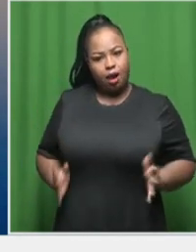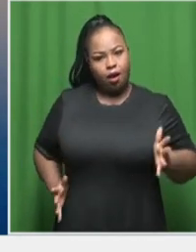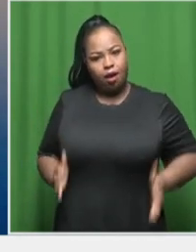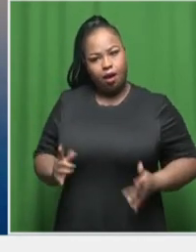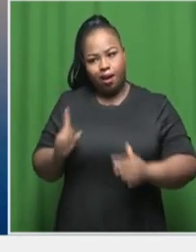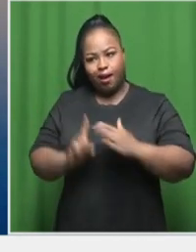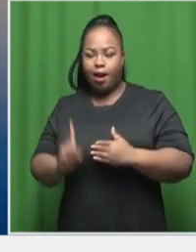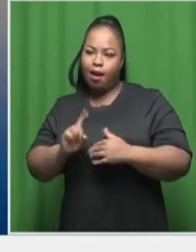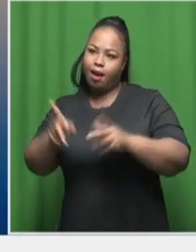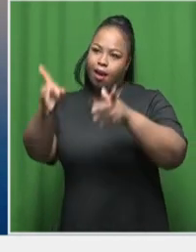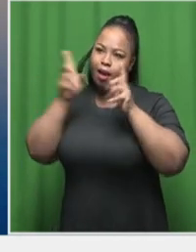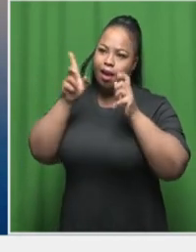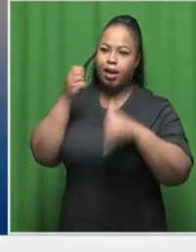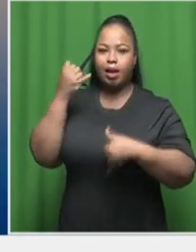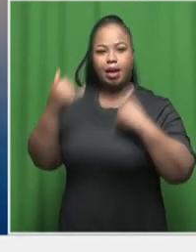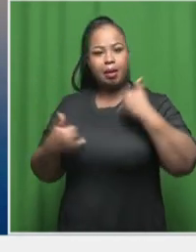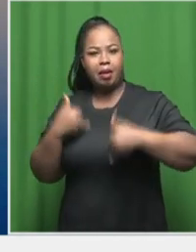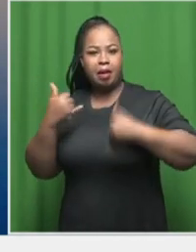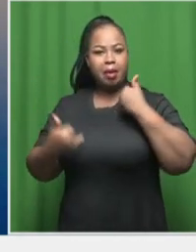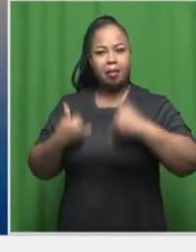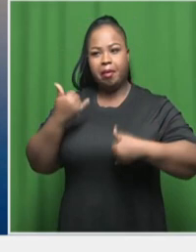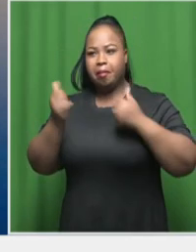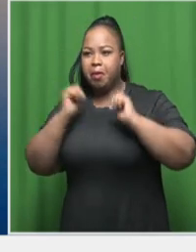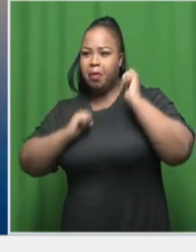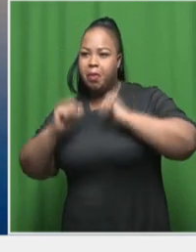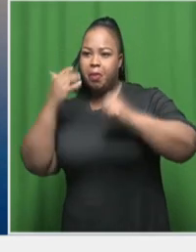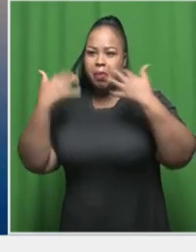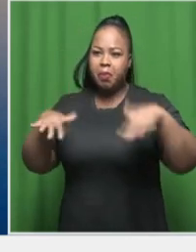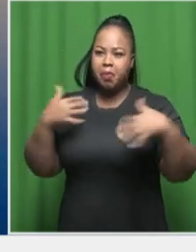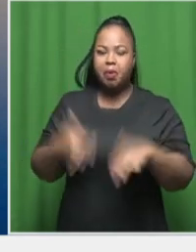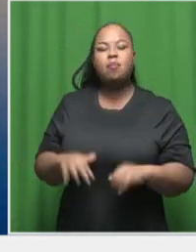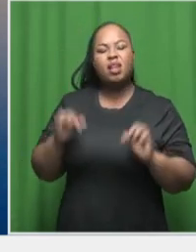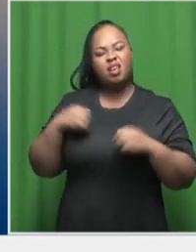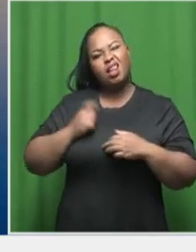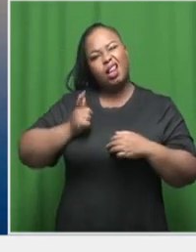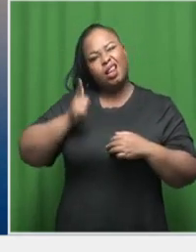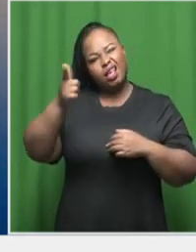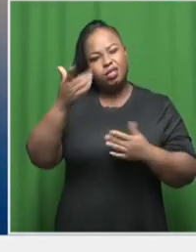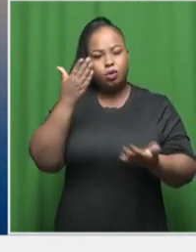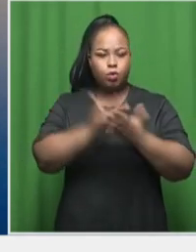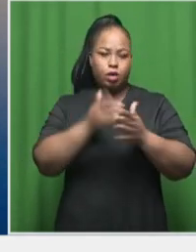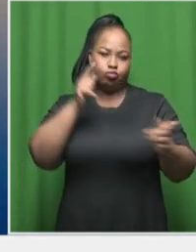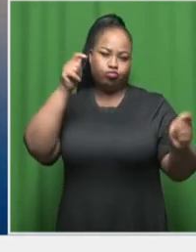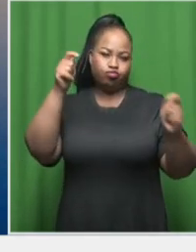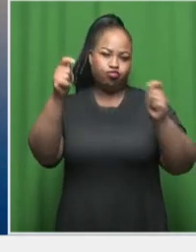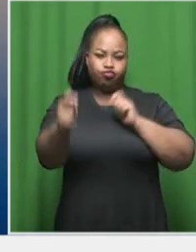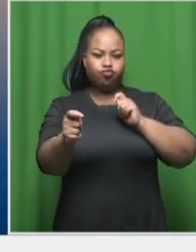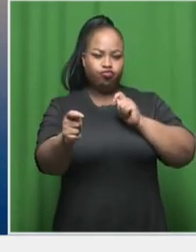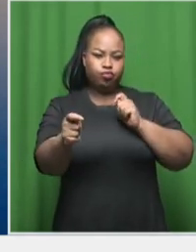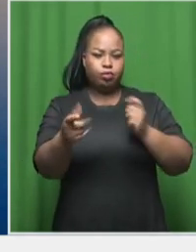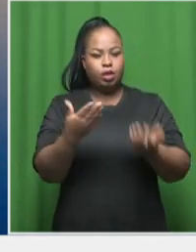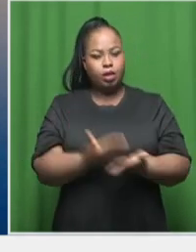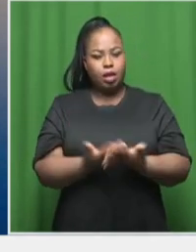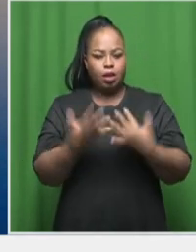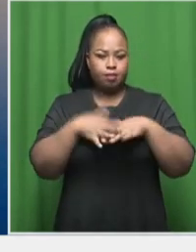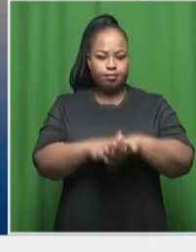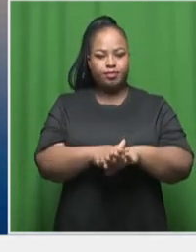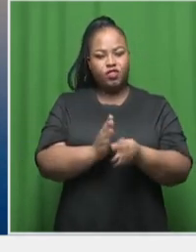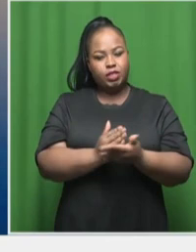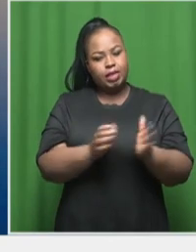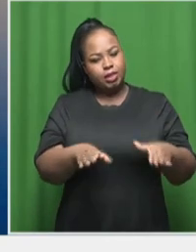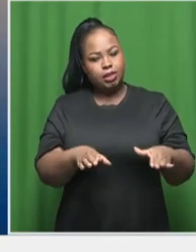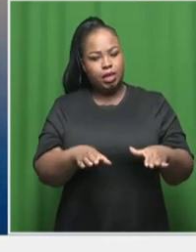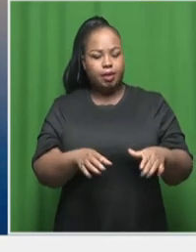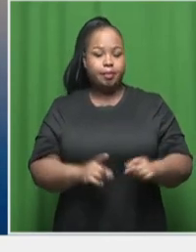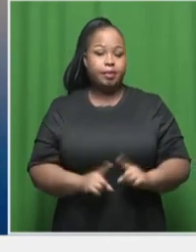performances yourself. We'll actually, as time goes on, be able to revisionalize the sector on our